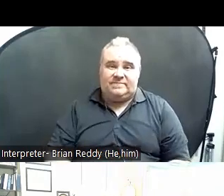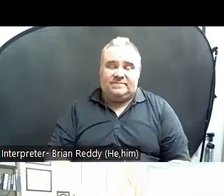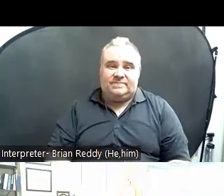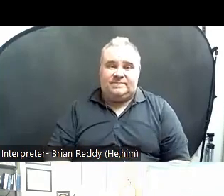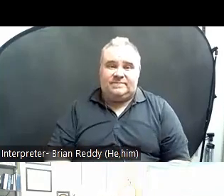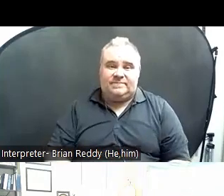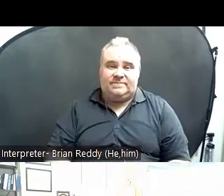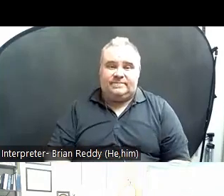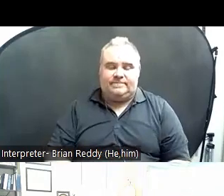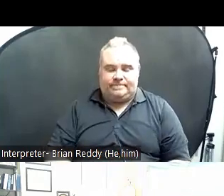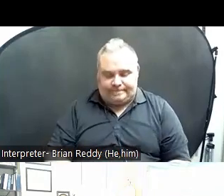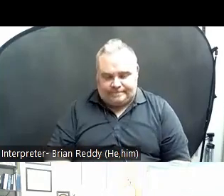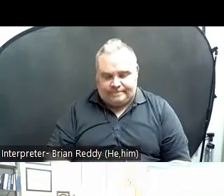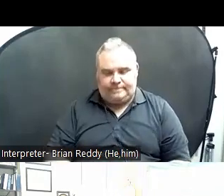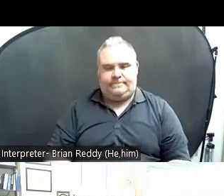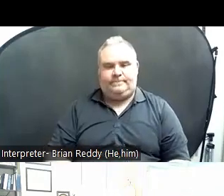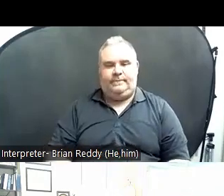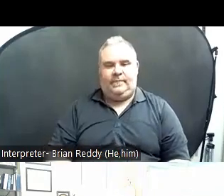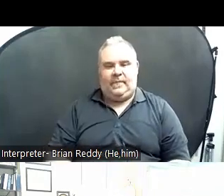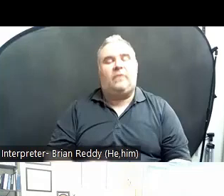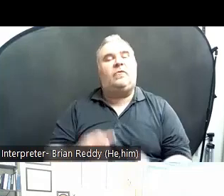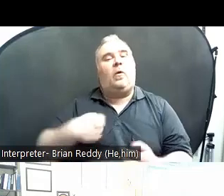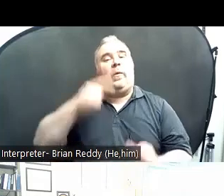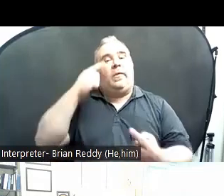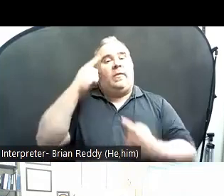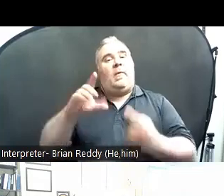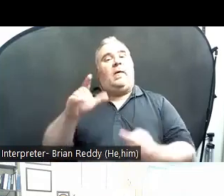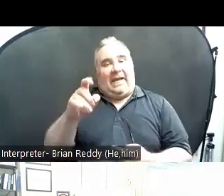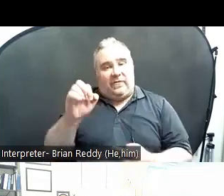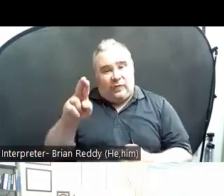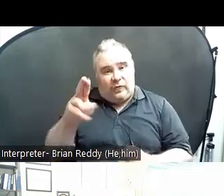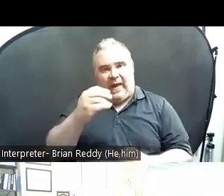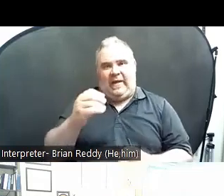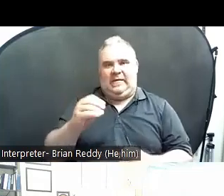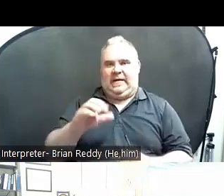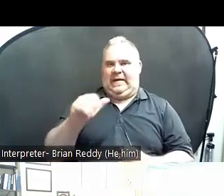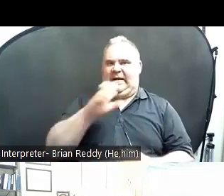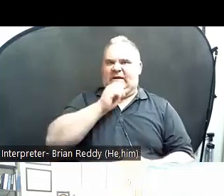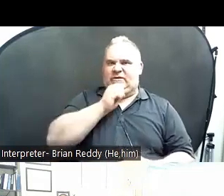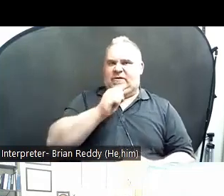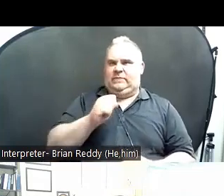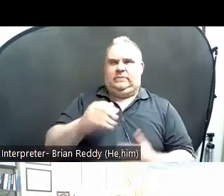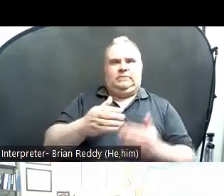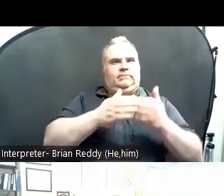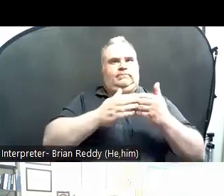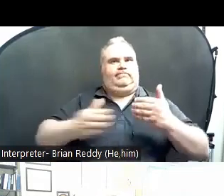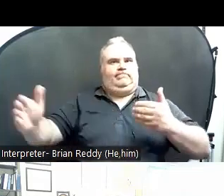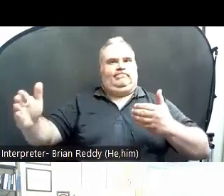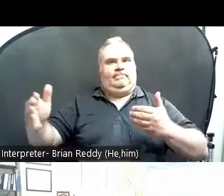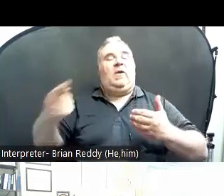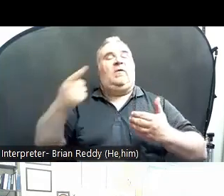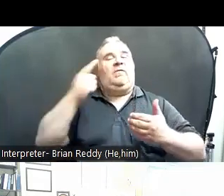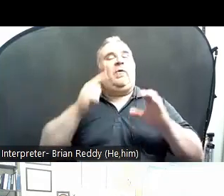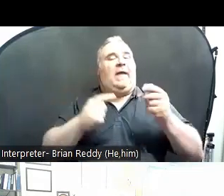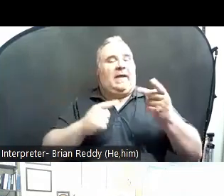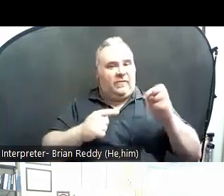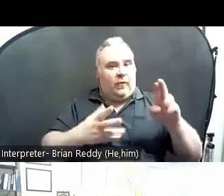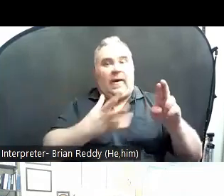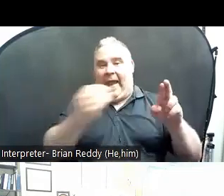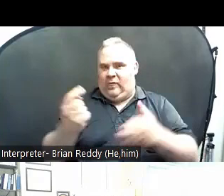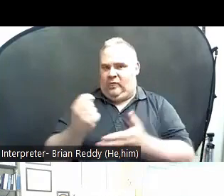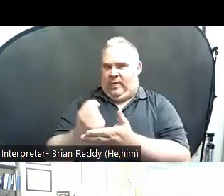When we think about cancer and its impact on the aging trajectory, and this I would say includes both cancer and cancer